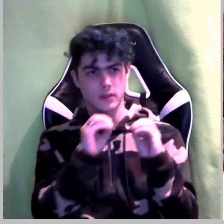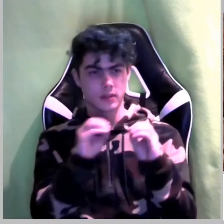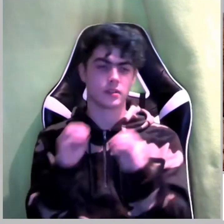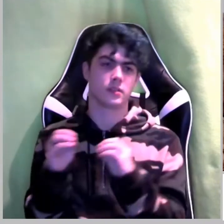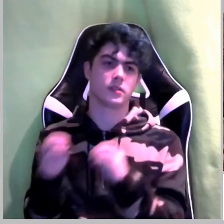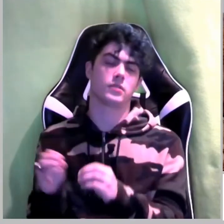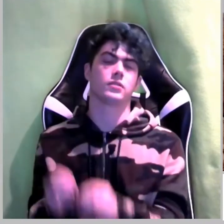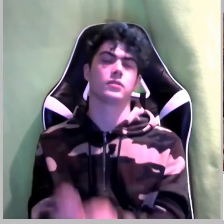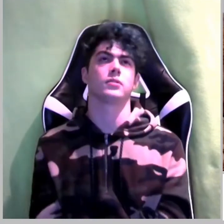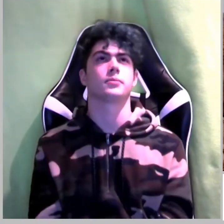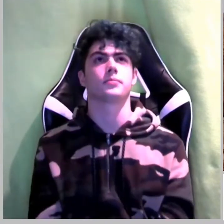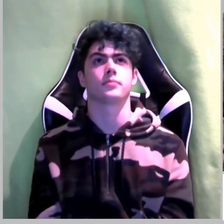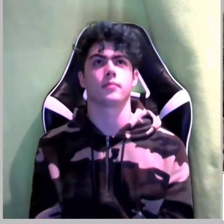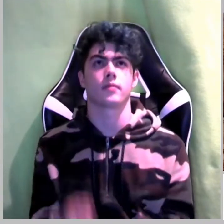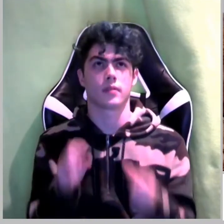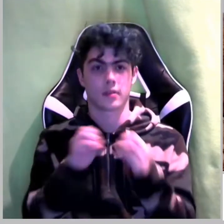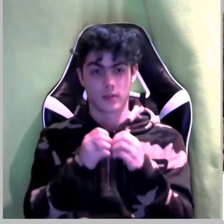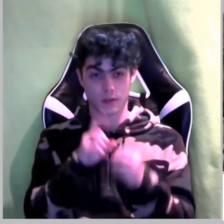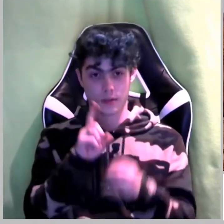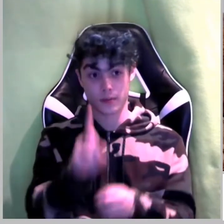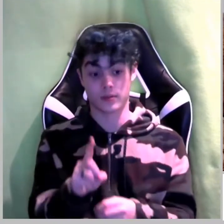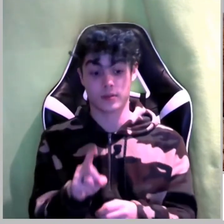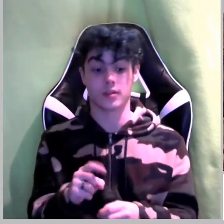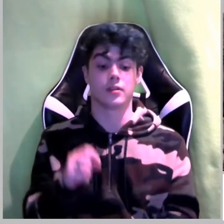is the Sermon on the Mount.